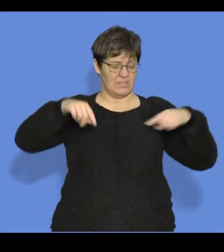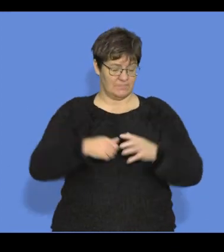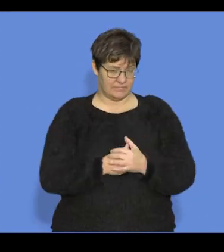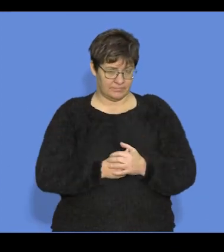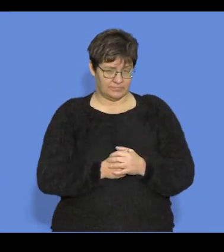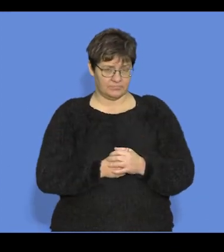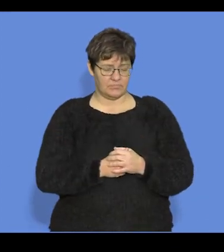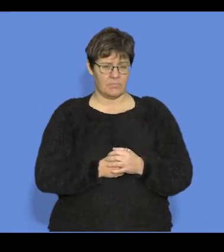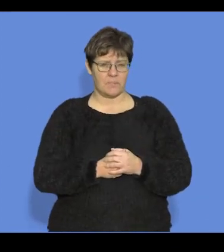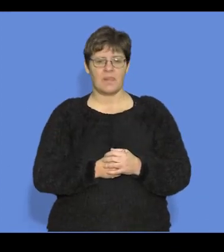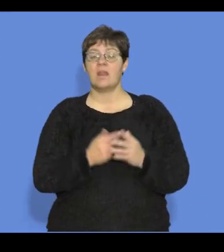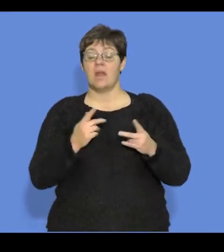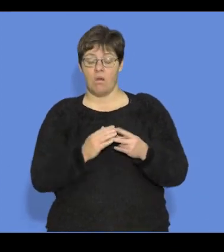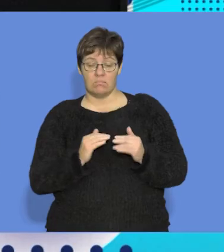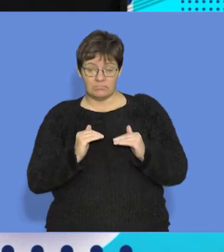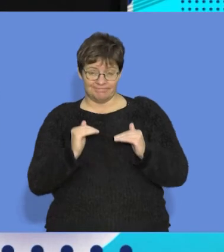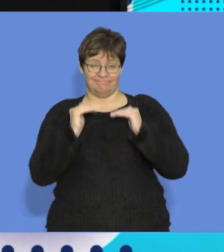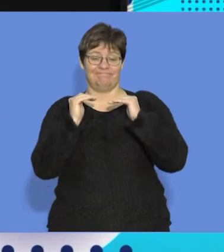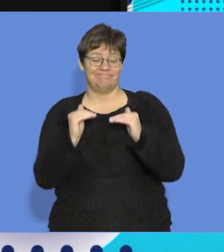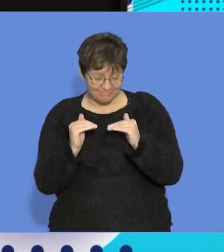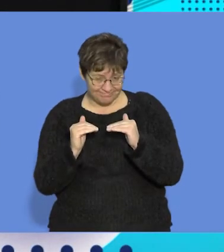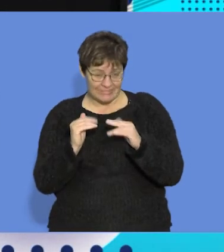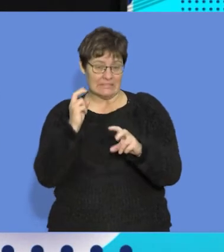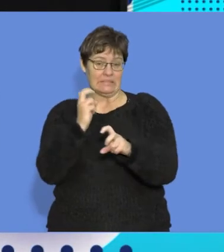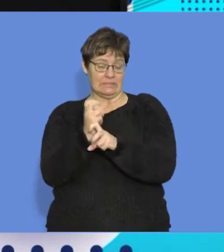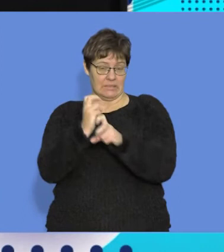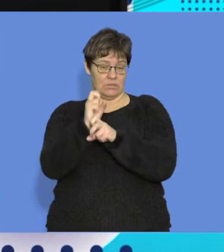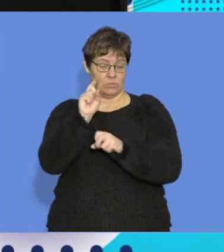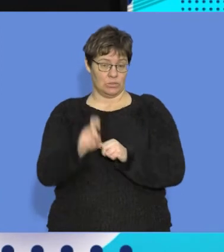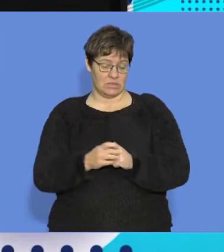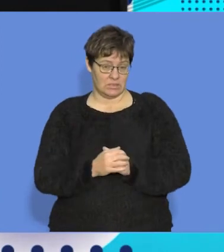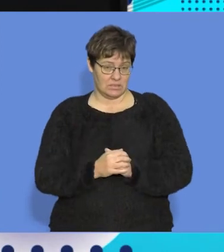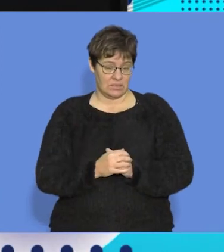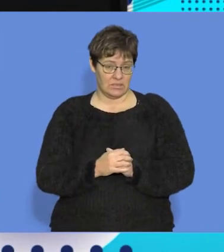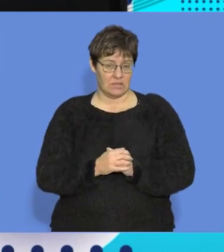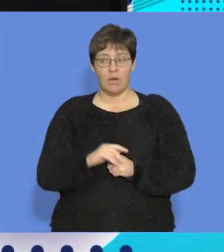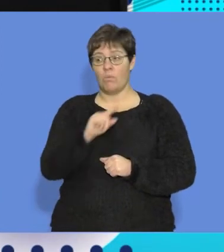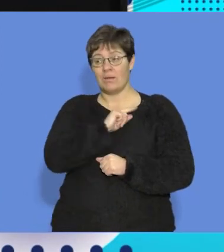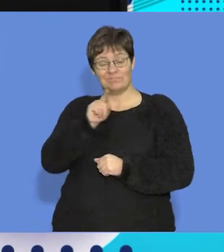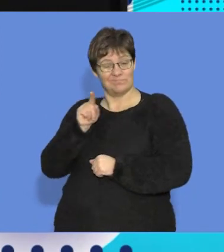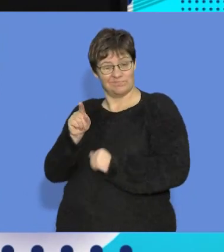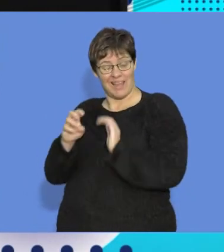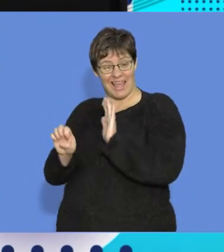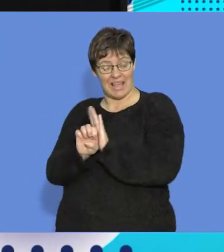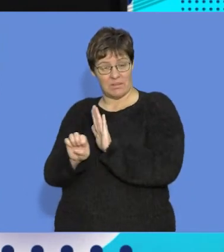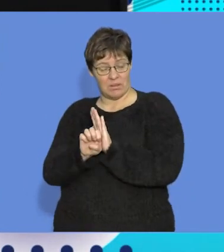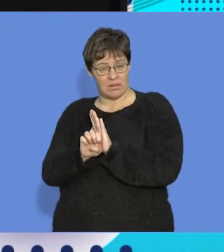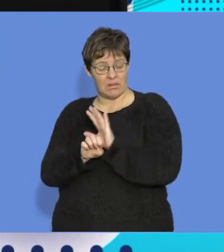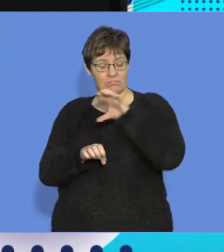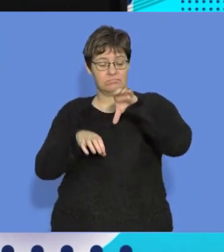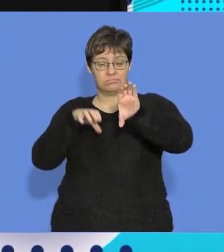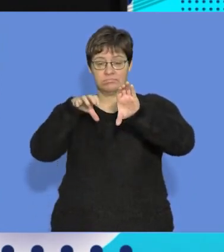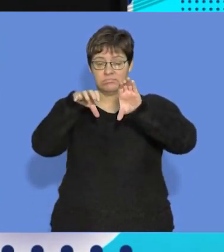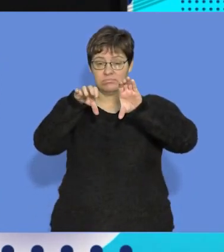Then questions get a little bit more tricky, because if we look at this example, it shows